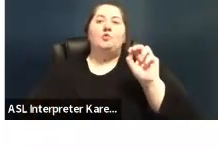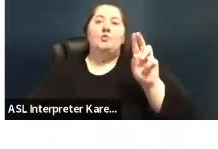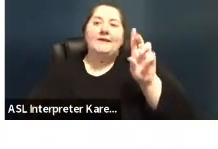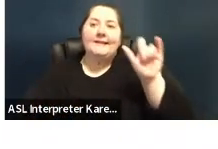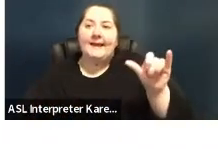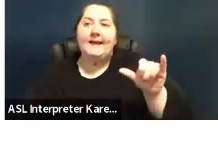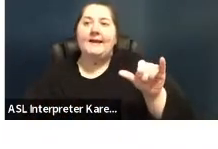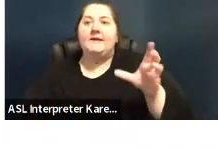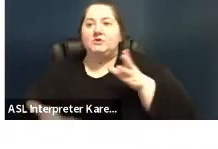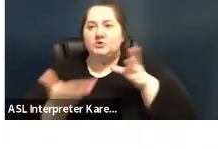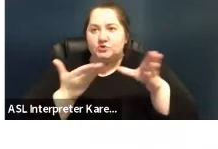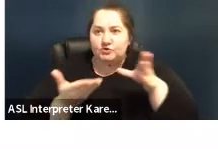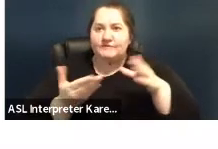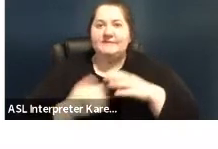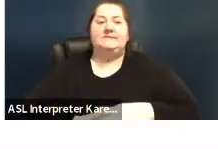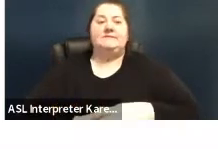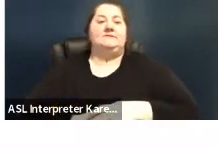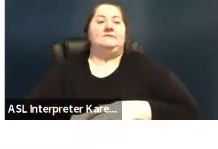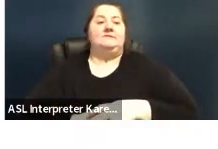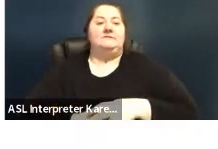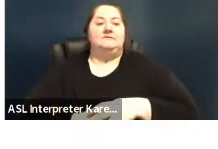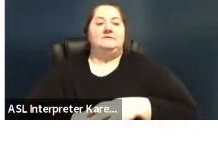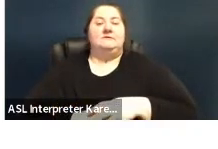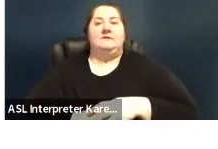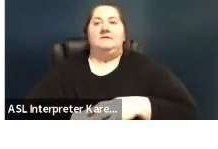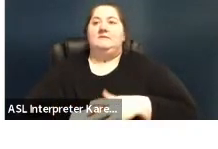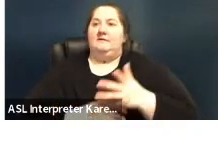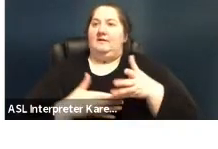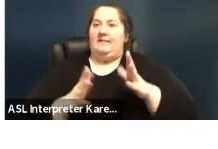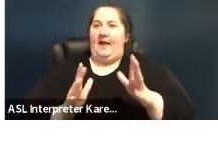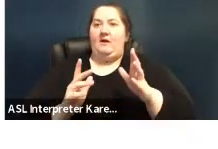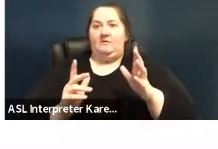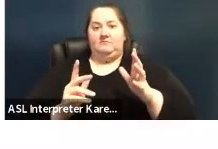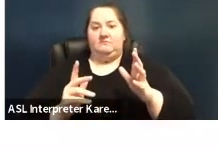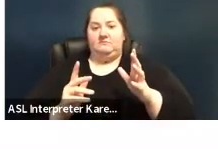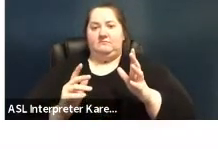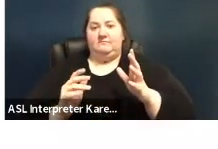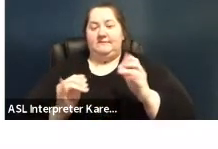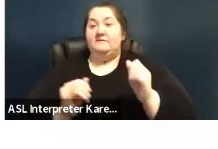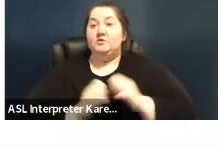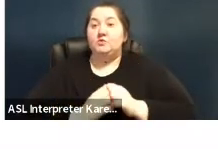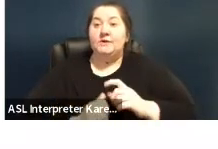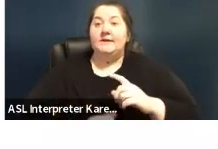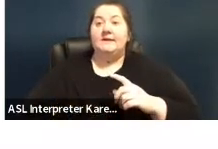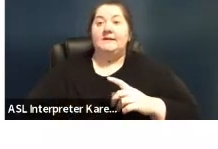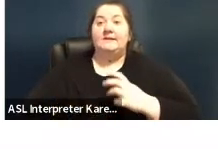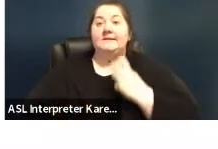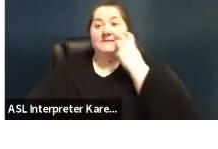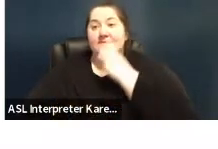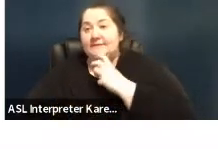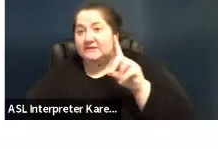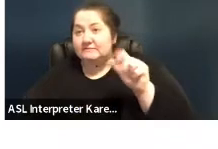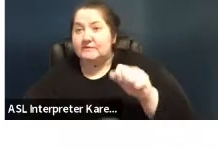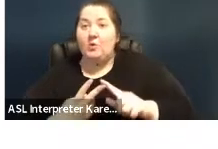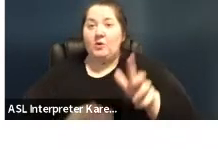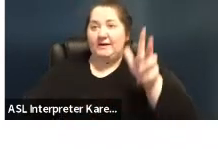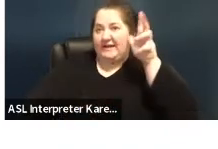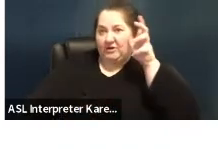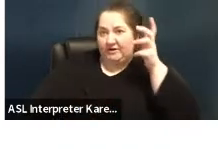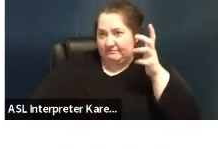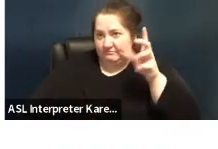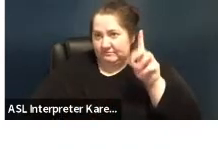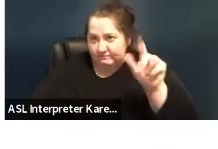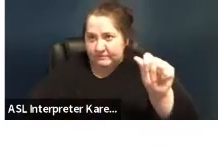services that facilitate individuals with hearing or speech disabilities to be able to make phone